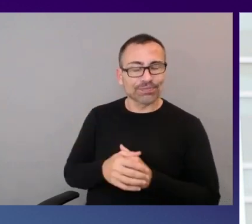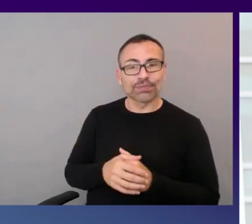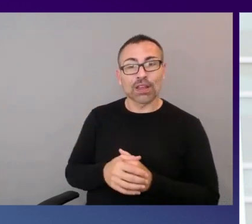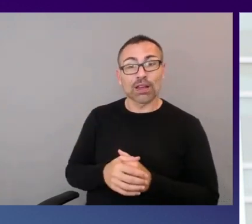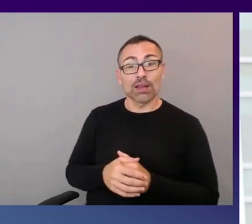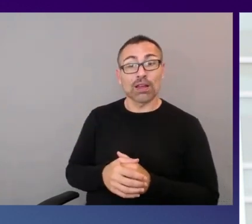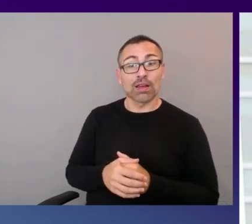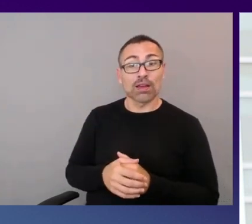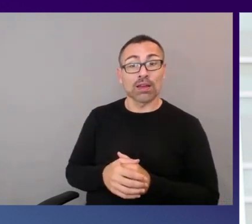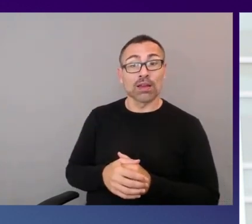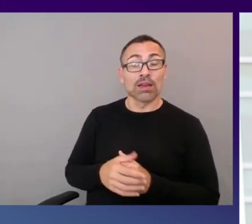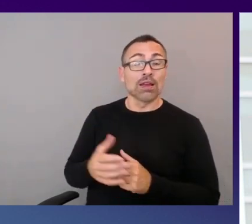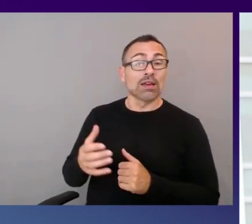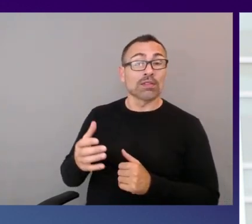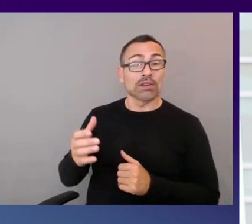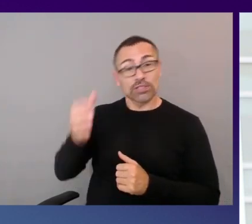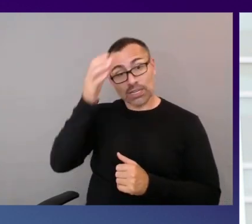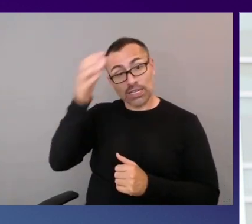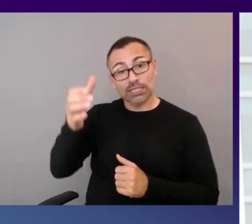red teaming